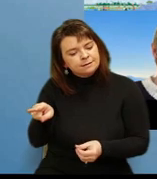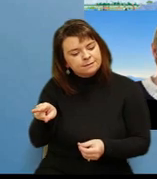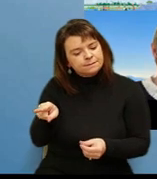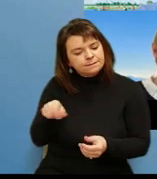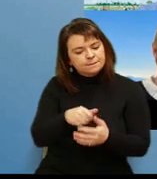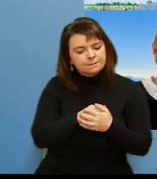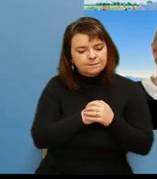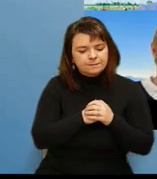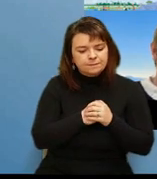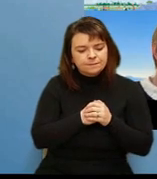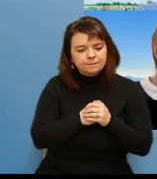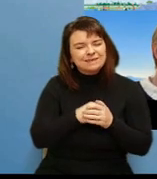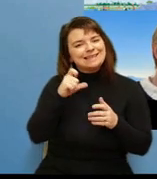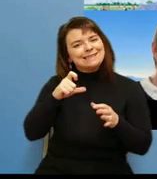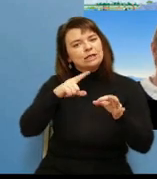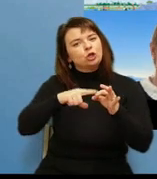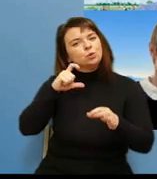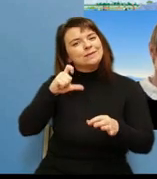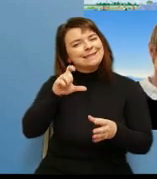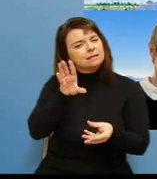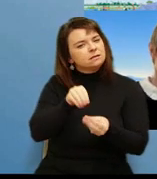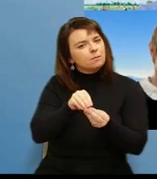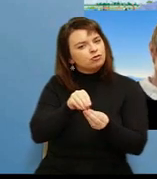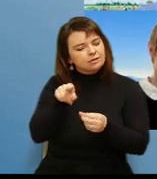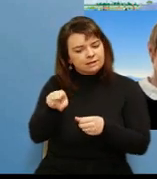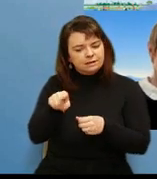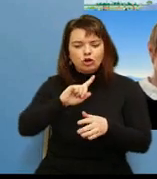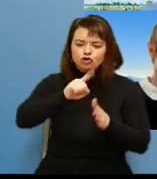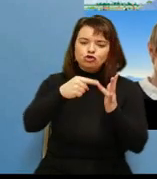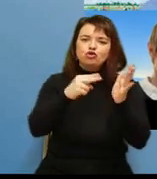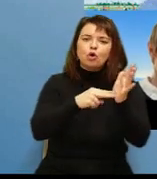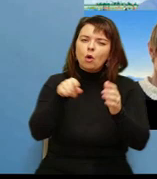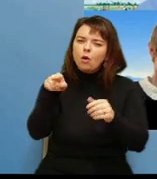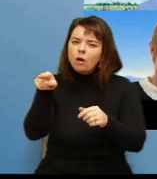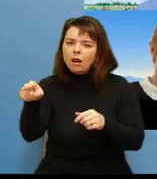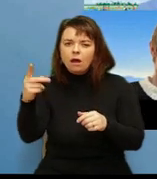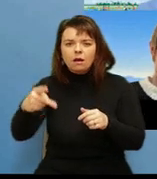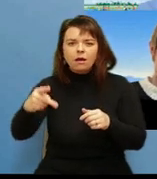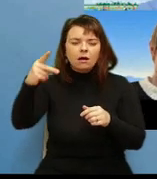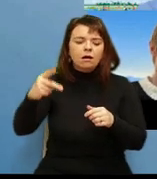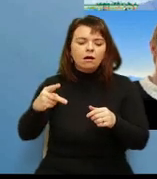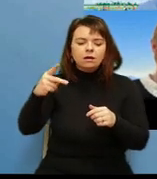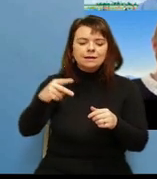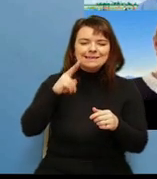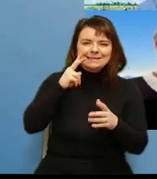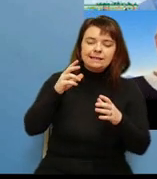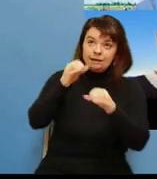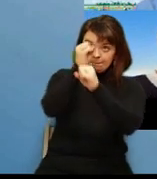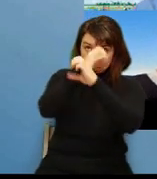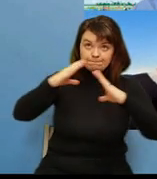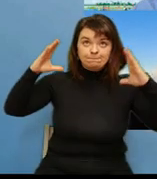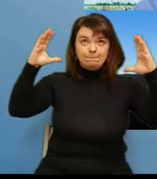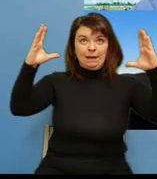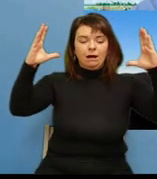ratings. I think, John, I believe you were amongst one of them to prompt, can we see the bigger picture around